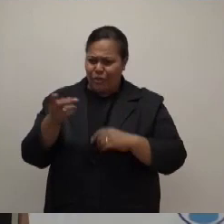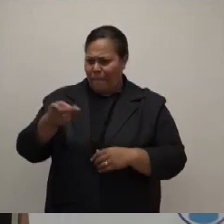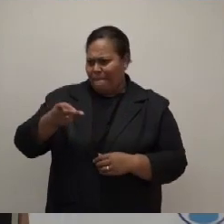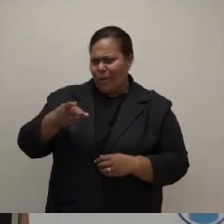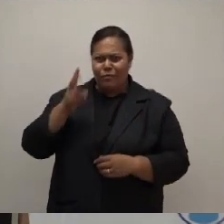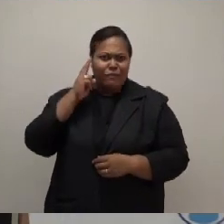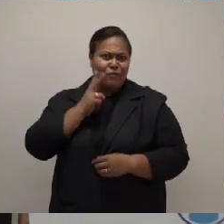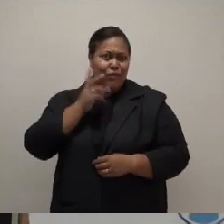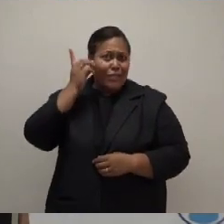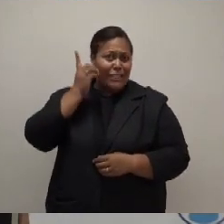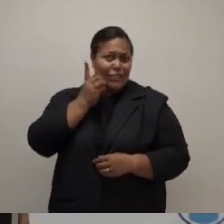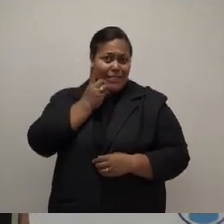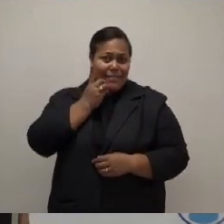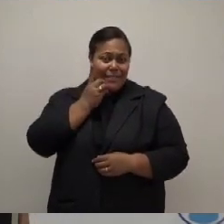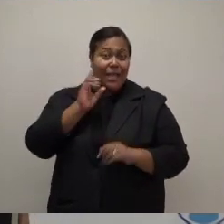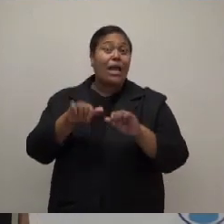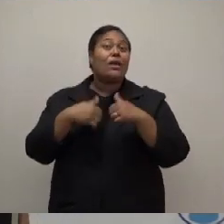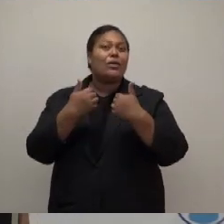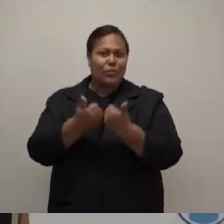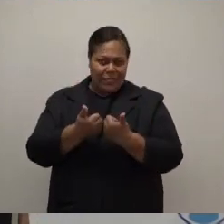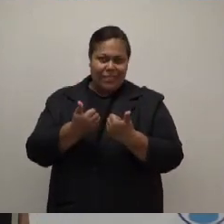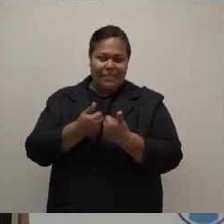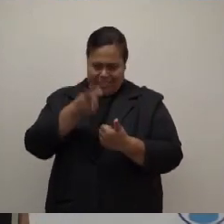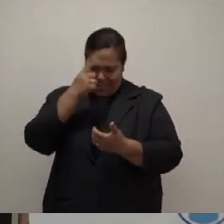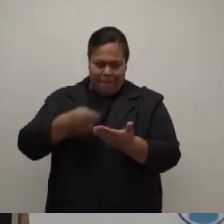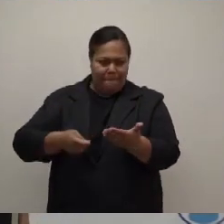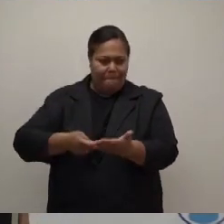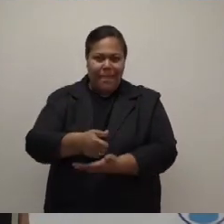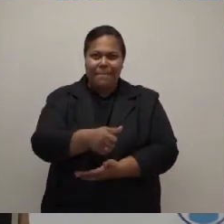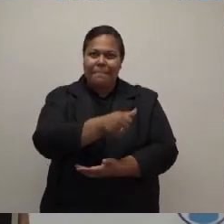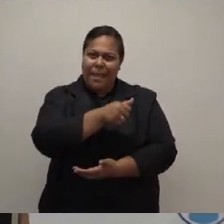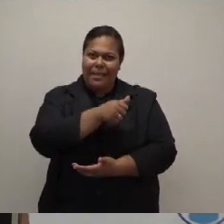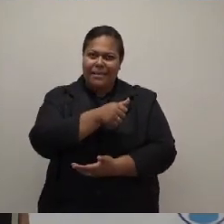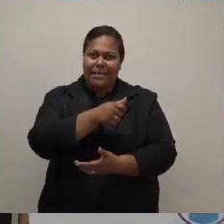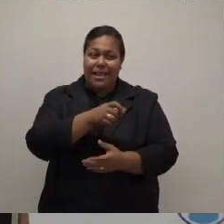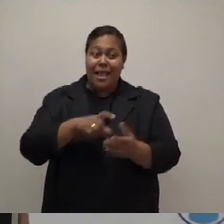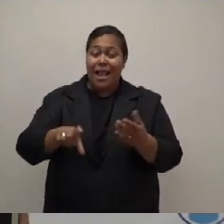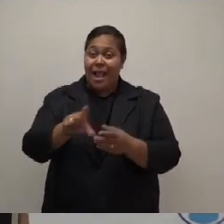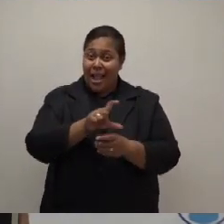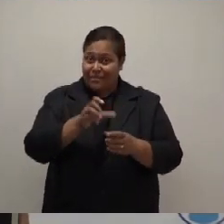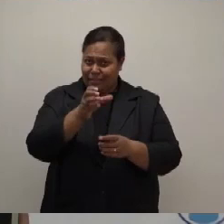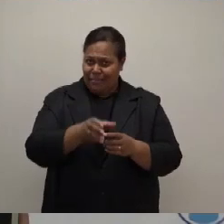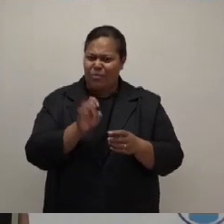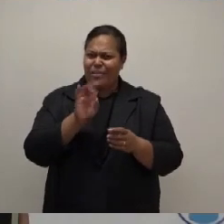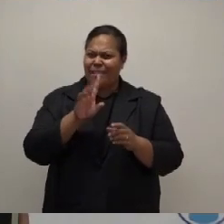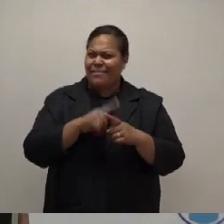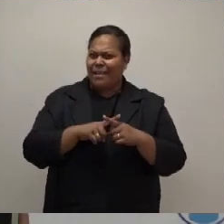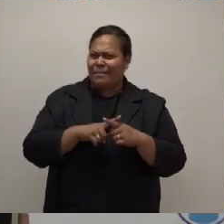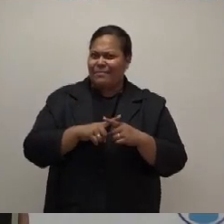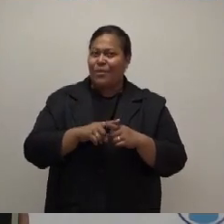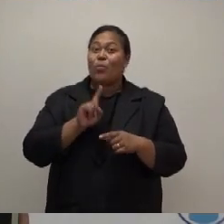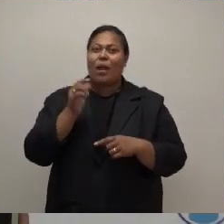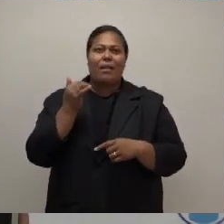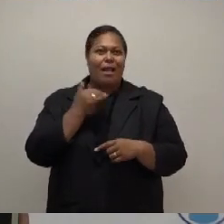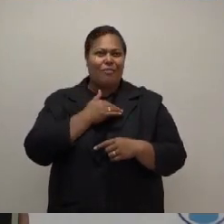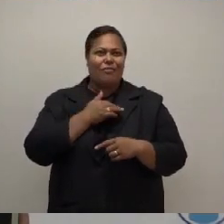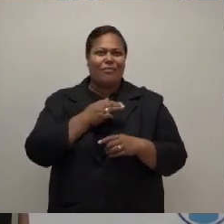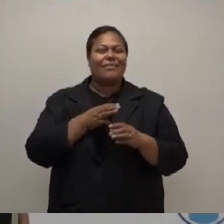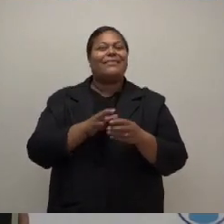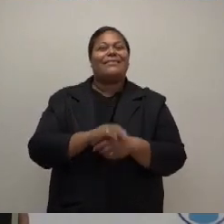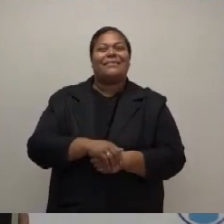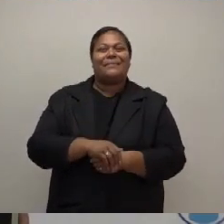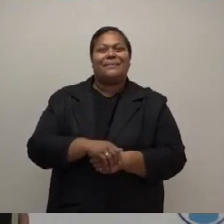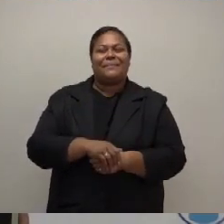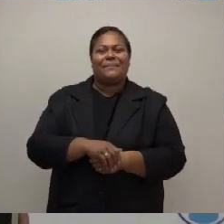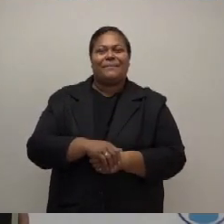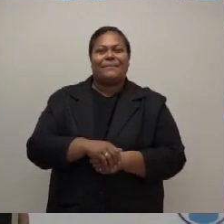Digicel have agreed to reimburse their customers with 10 times that amount, 100 megabytes, free of charge.